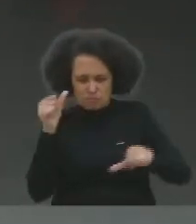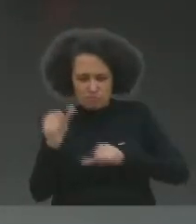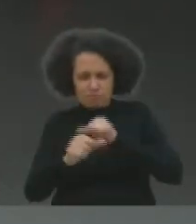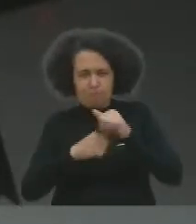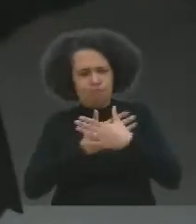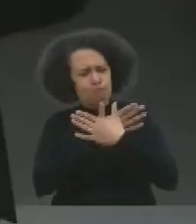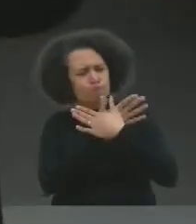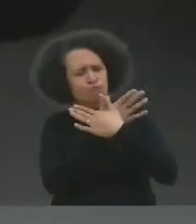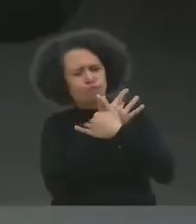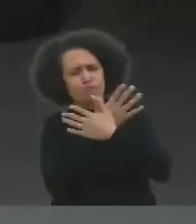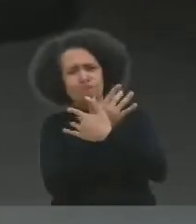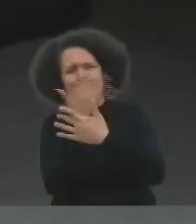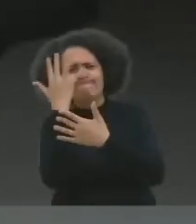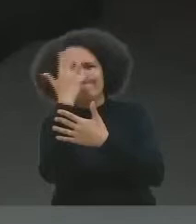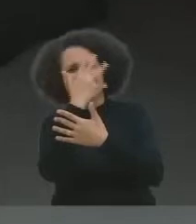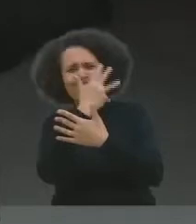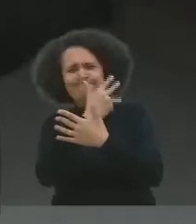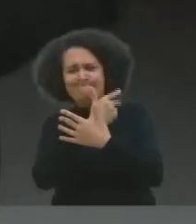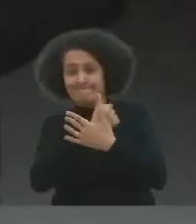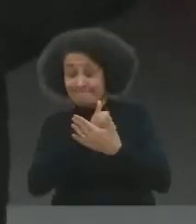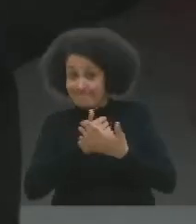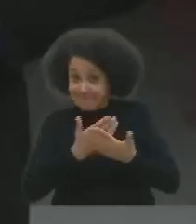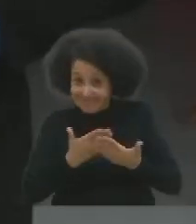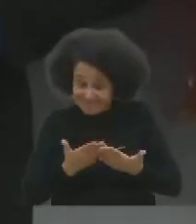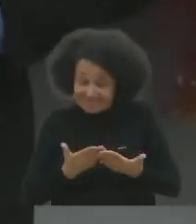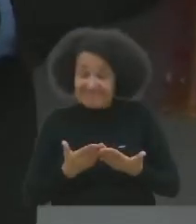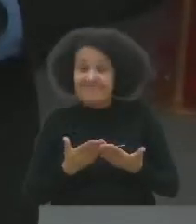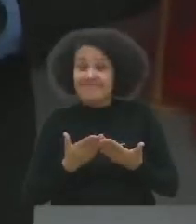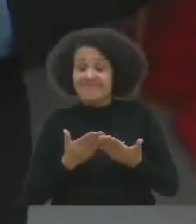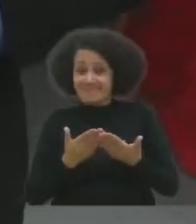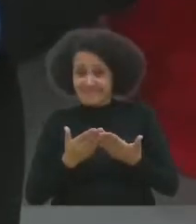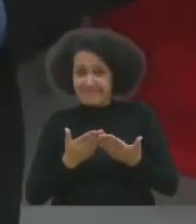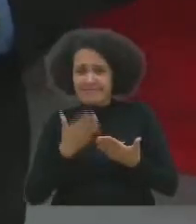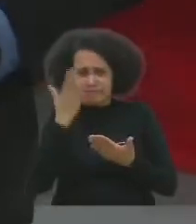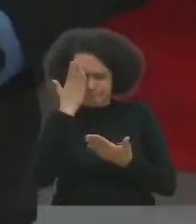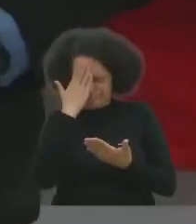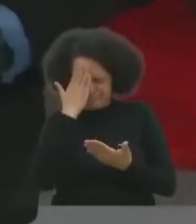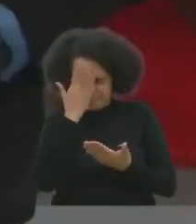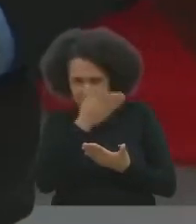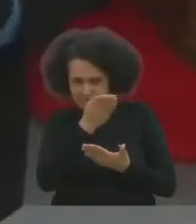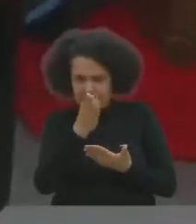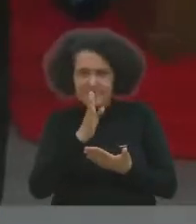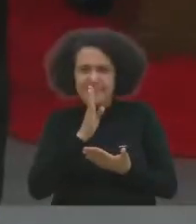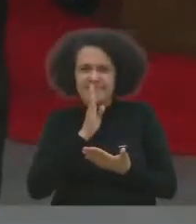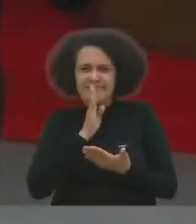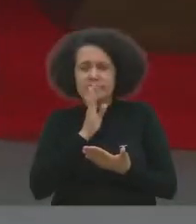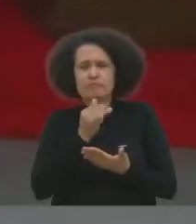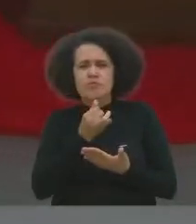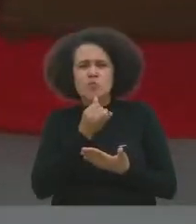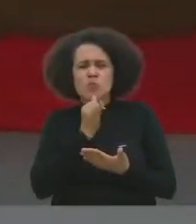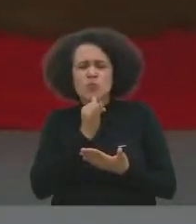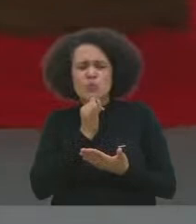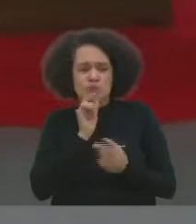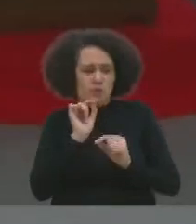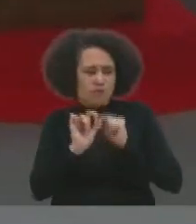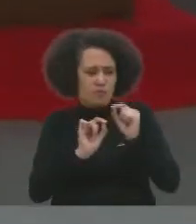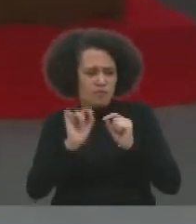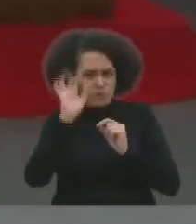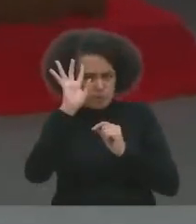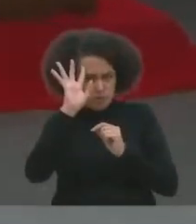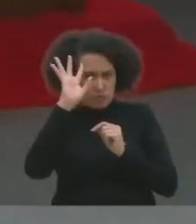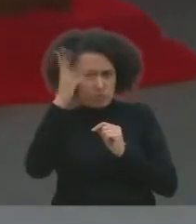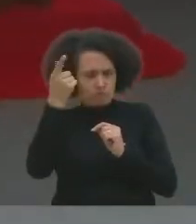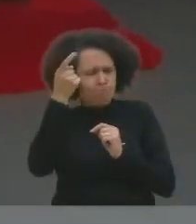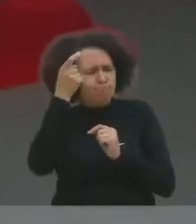of what is supposed to be happening with our mind and our thoughts and our ways and our will. Então é um exemplo do que deveria acontecer no